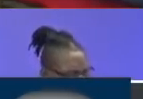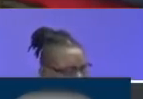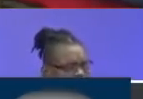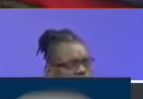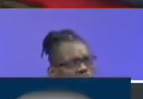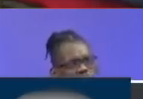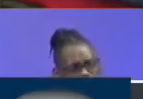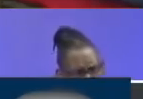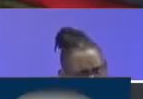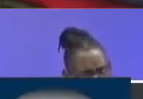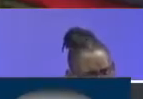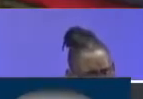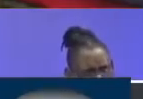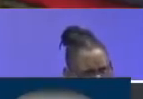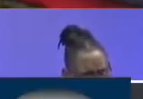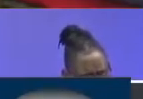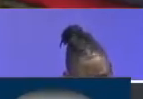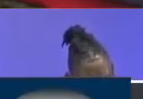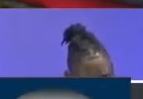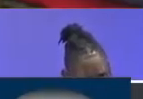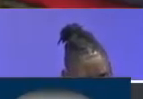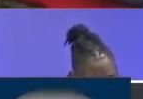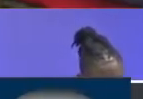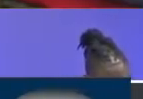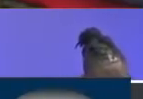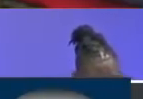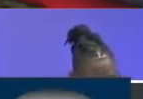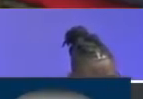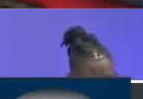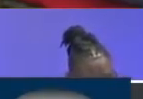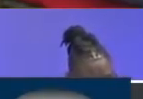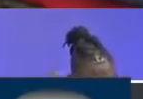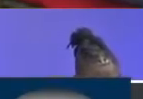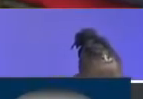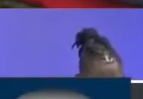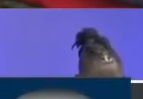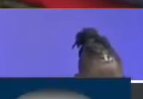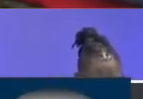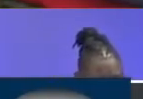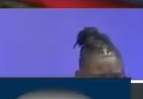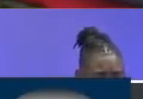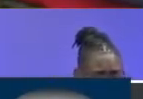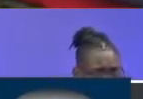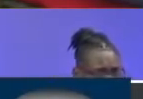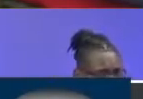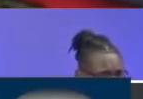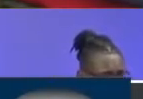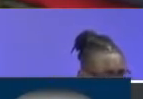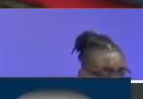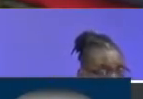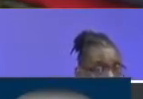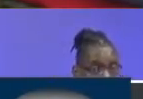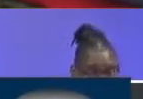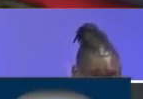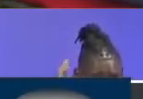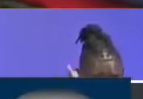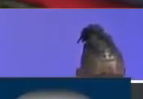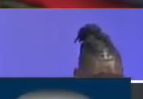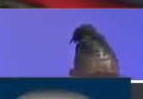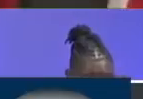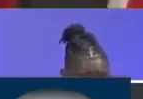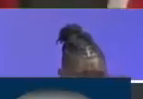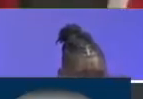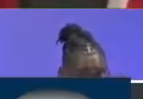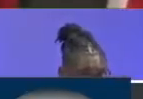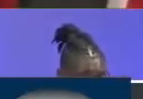fully vaccinated if they take a 2-dose regimen after the 2 weeks, or are you going to allow 1 dose? How exactly is it going to work?